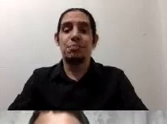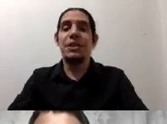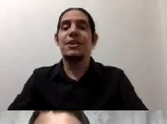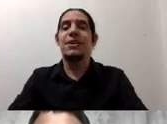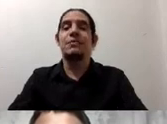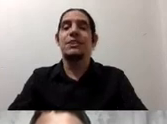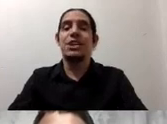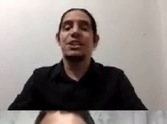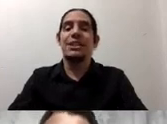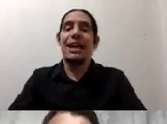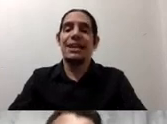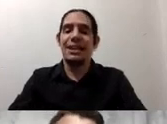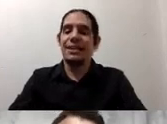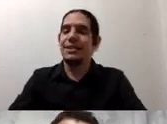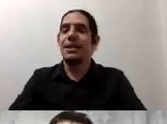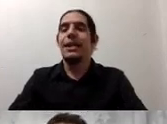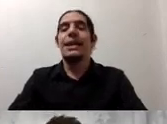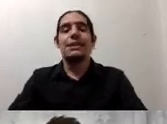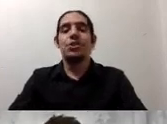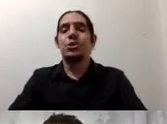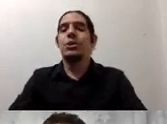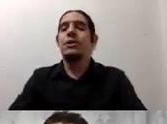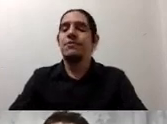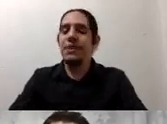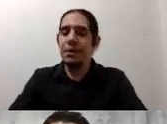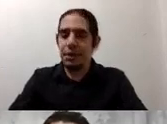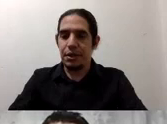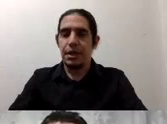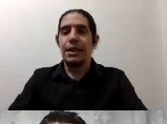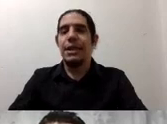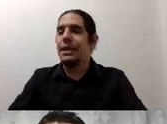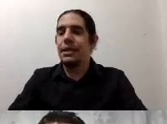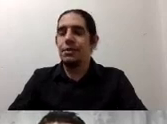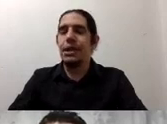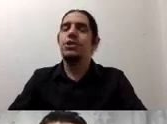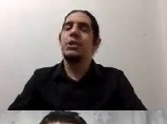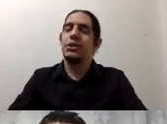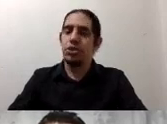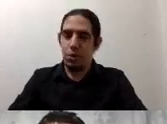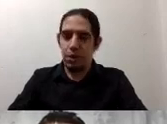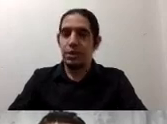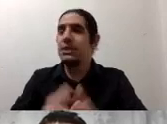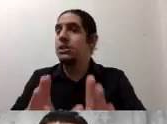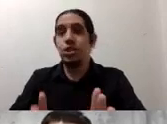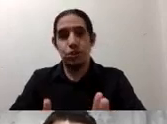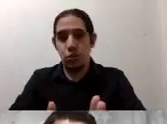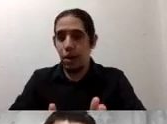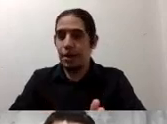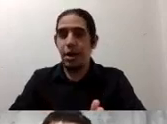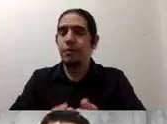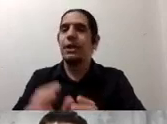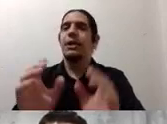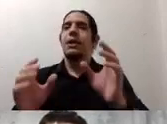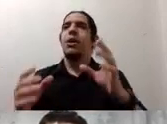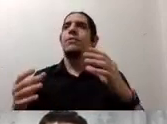the speaker of such a dialect as socially inferior, lacking education, and so on. This is just